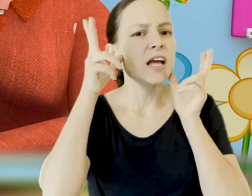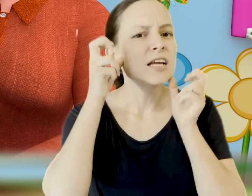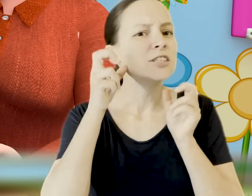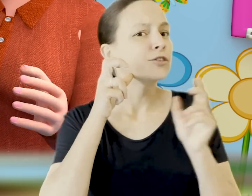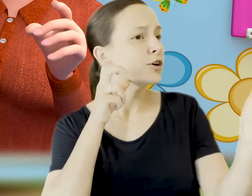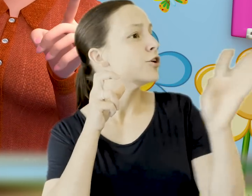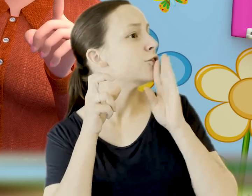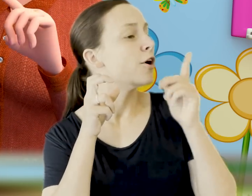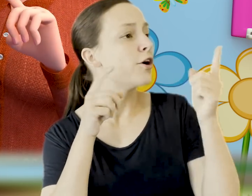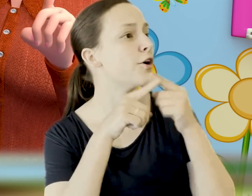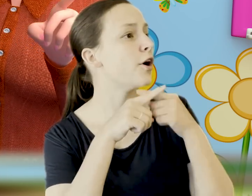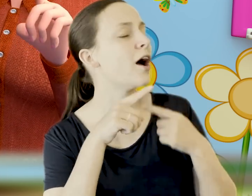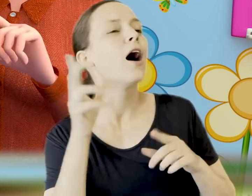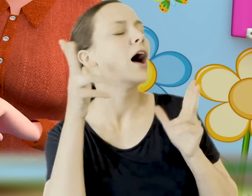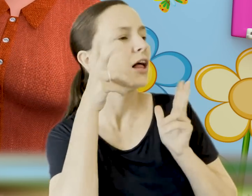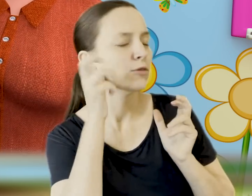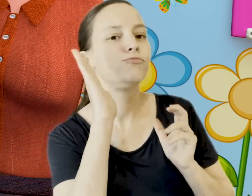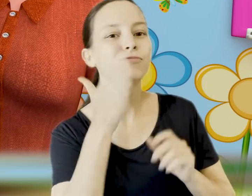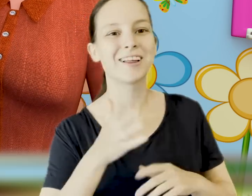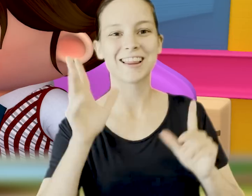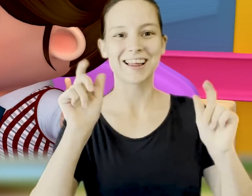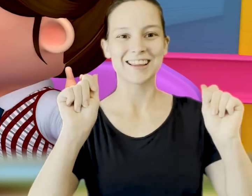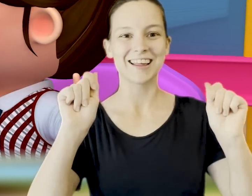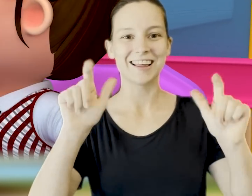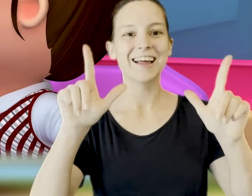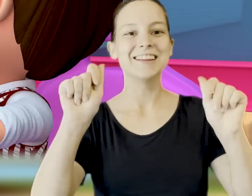listen when someone talks to